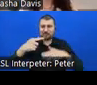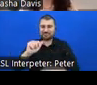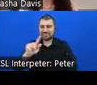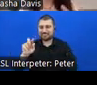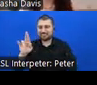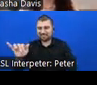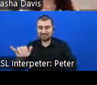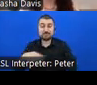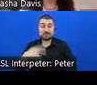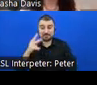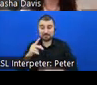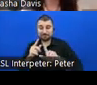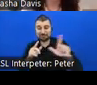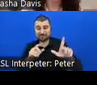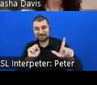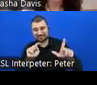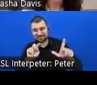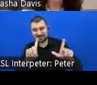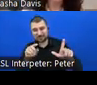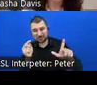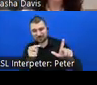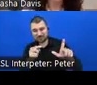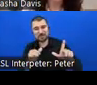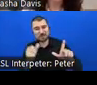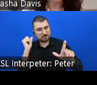studio to your left in the back of the building.